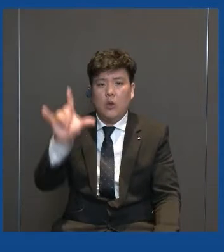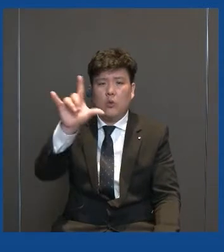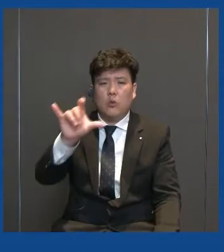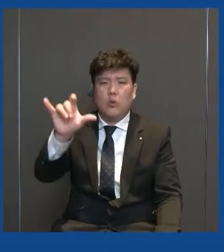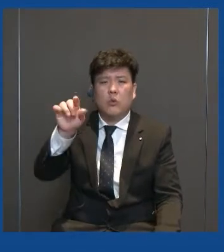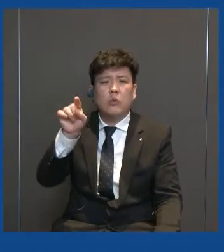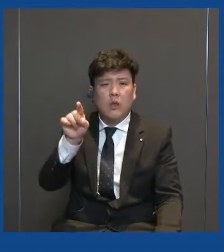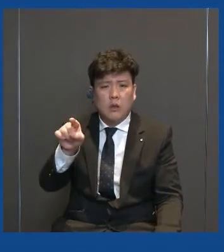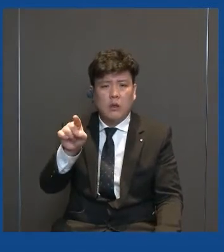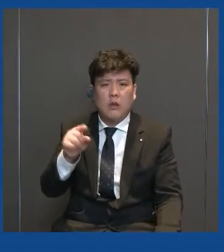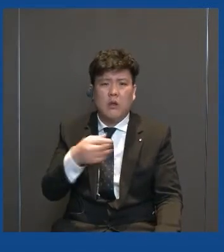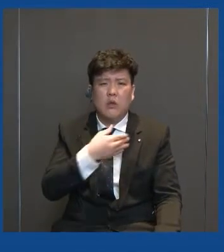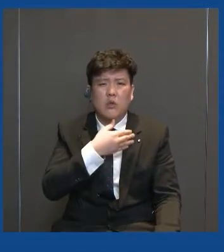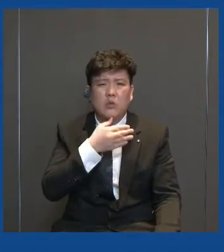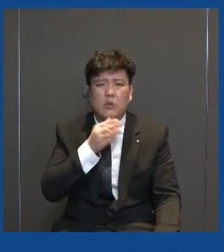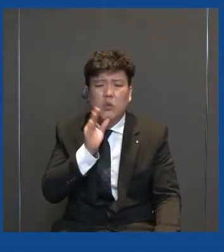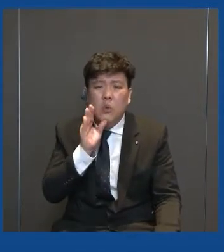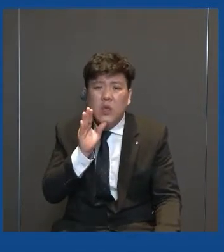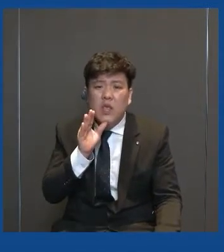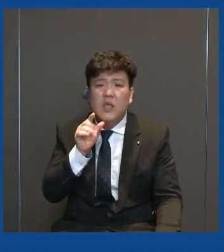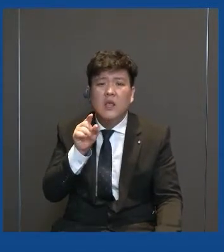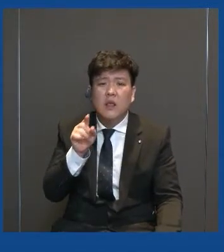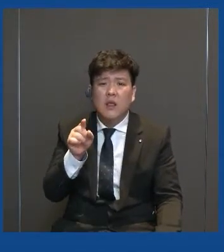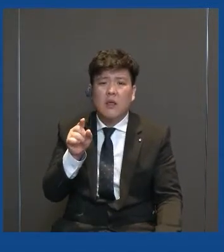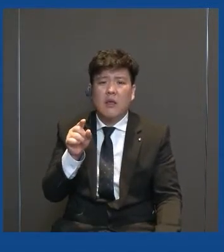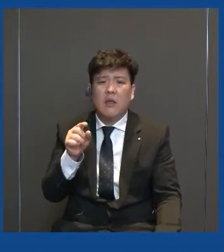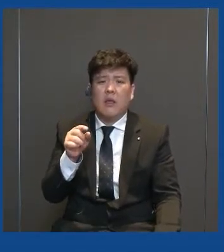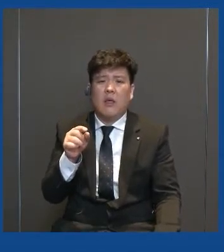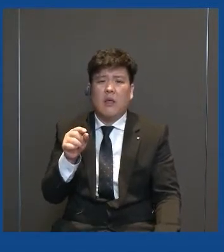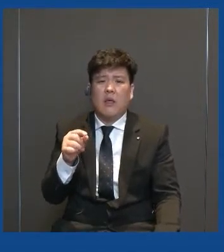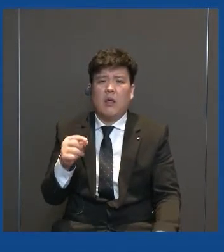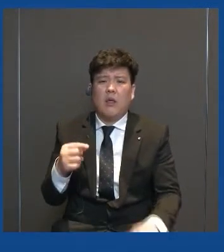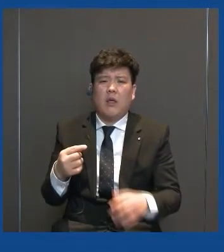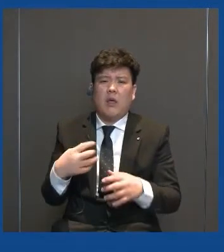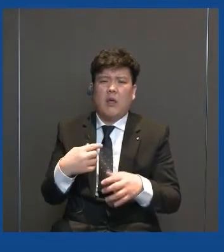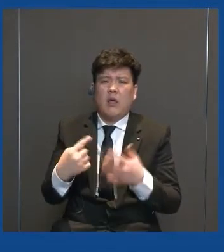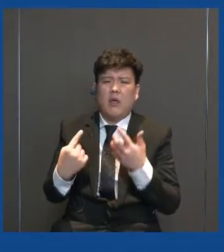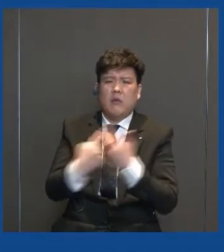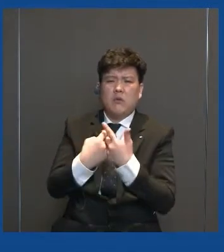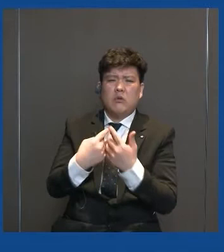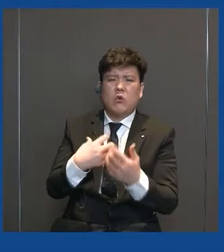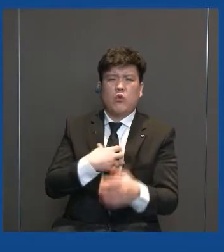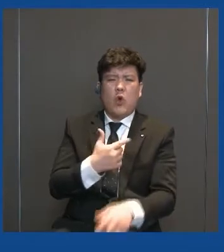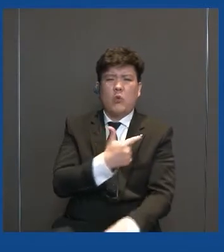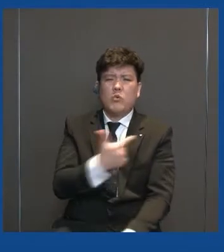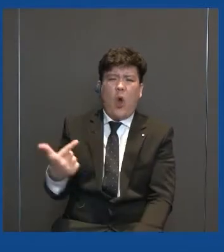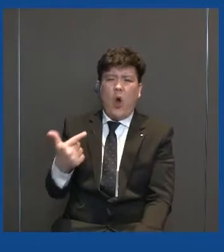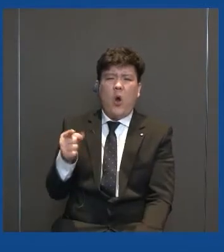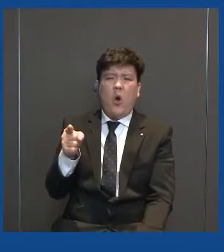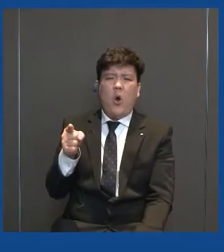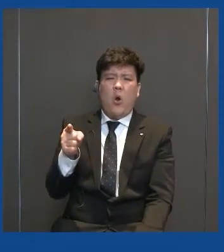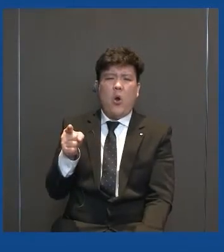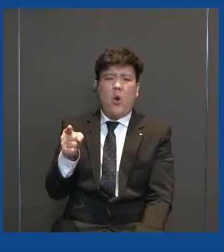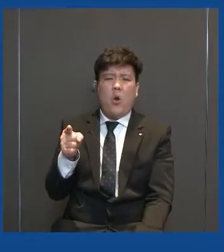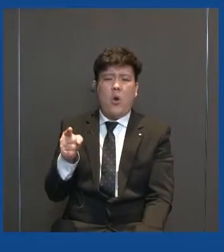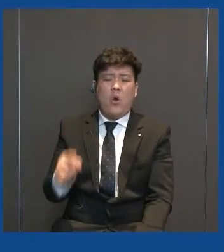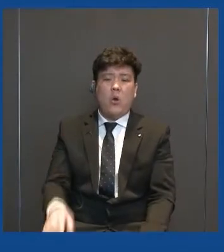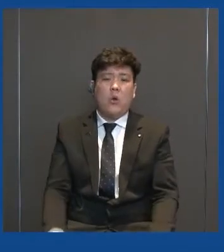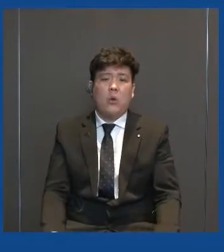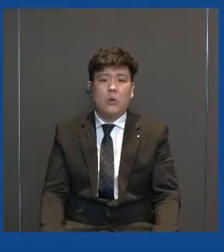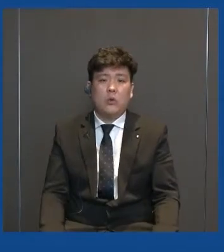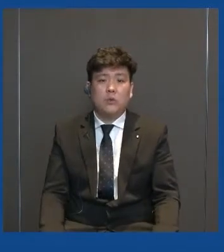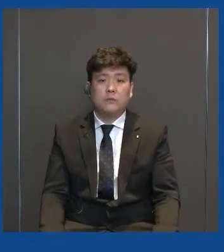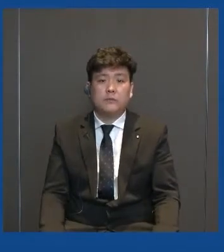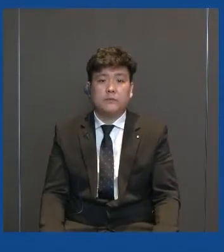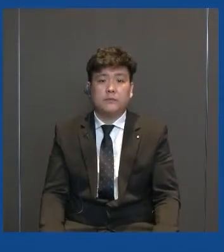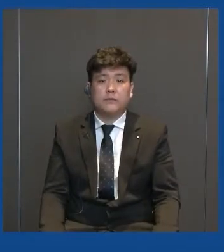And if we look at the COVID-19 cases according to age group in Denmark, we see